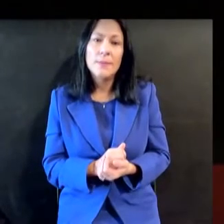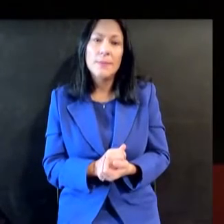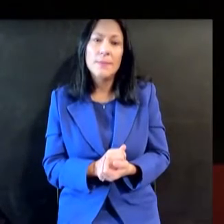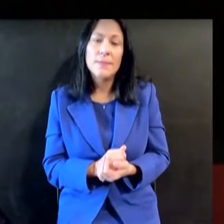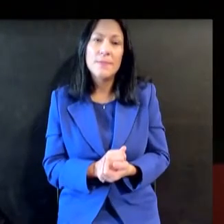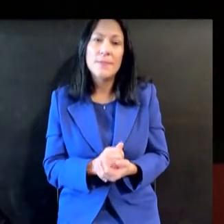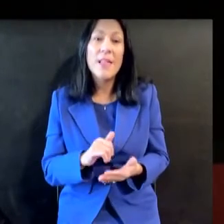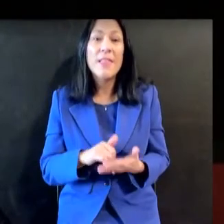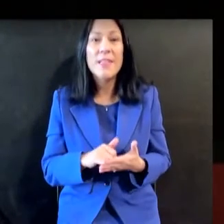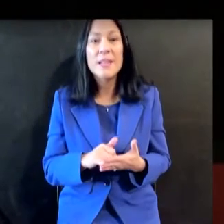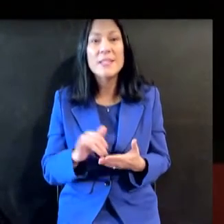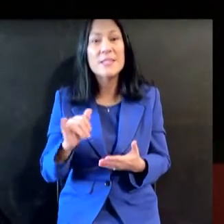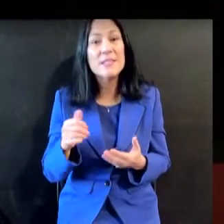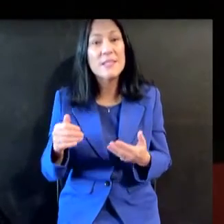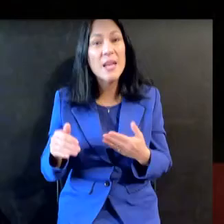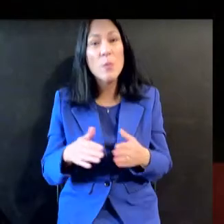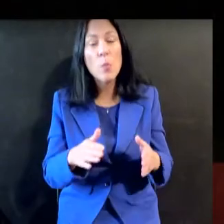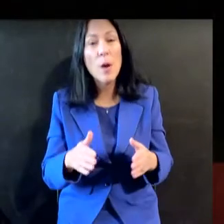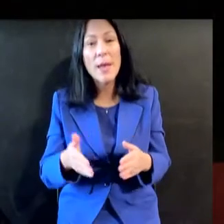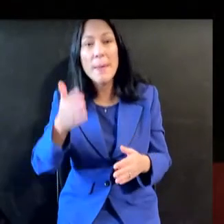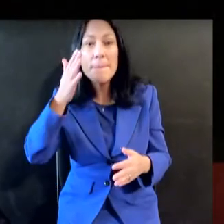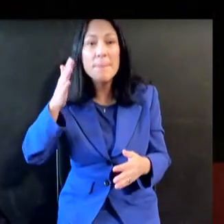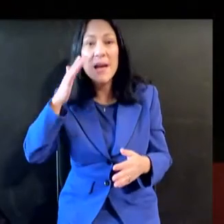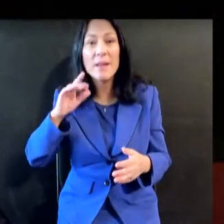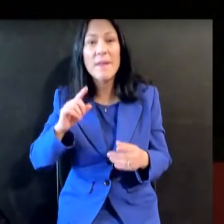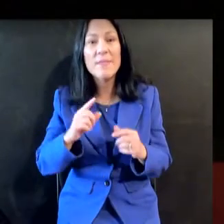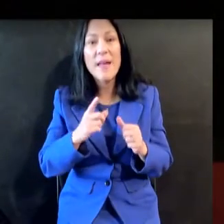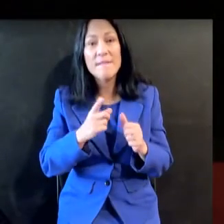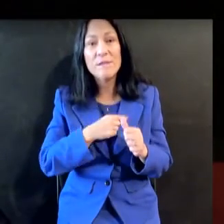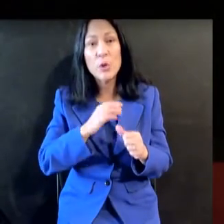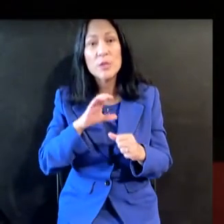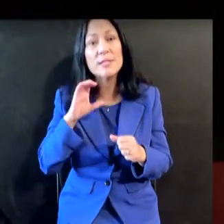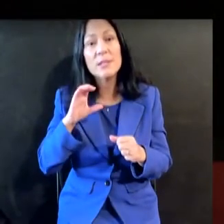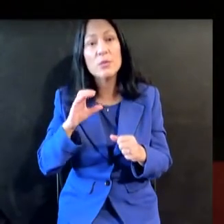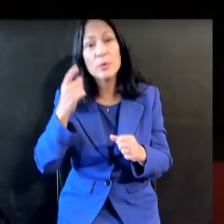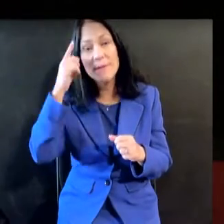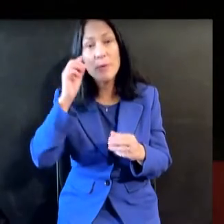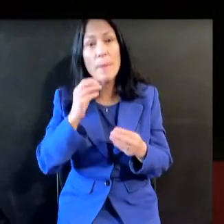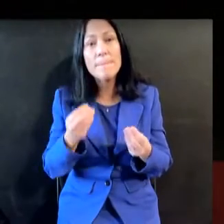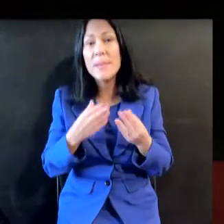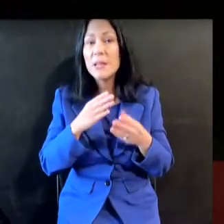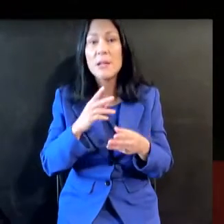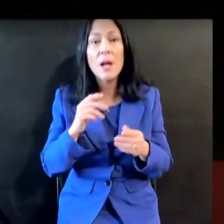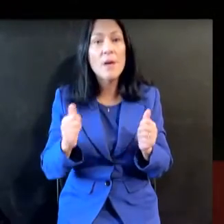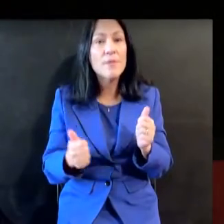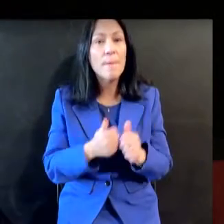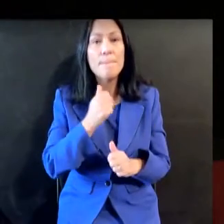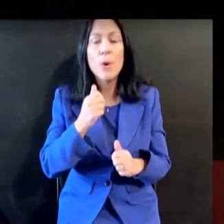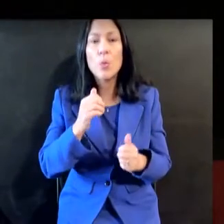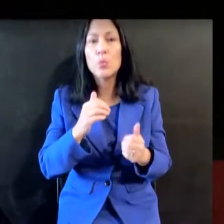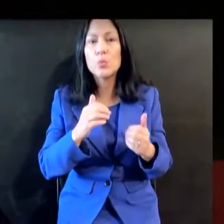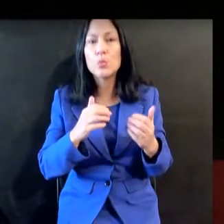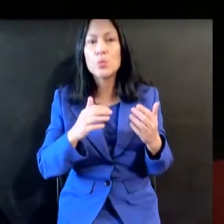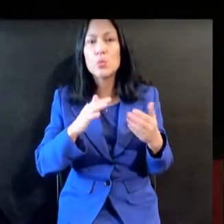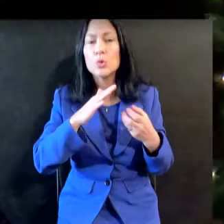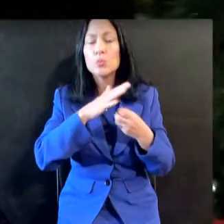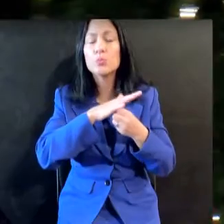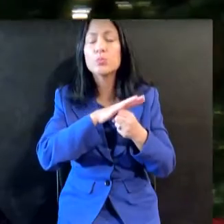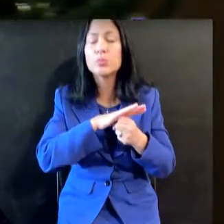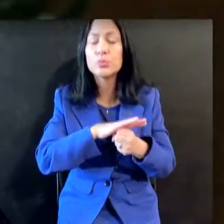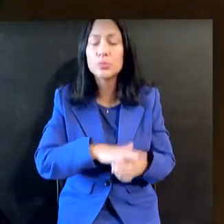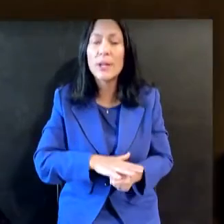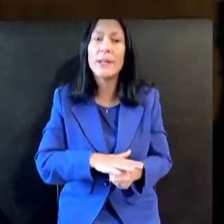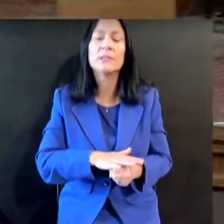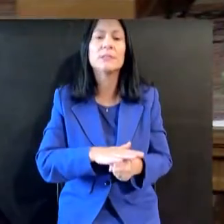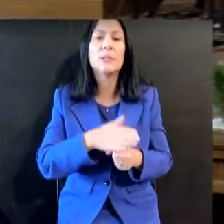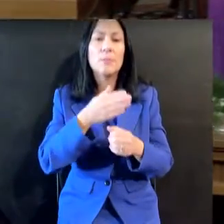But that's the same way it was in the first century for so many of the most vulnerable, of the most oppressed, of the most